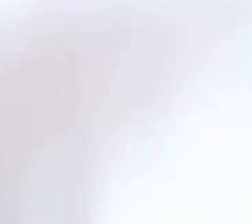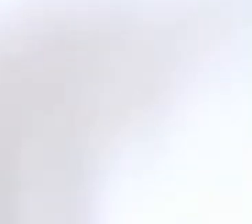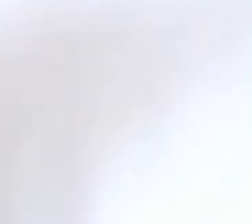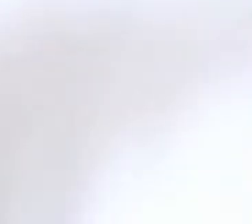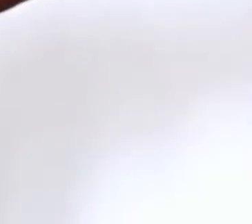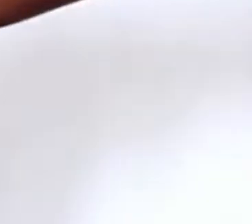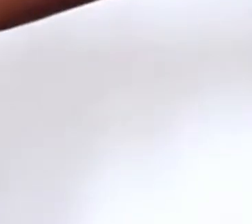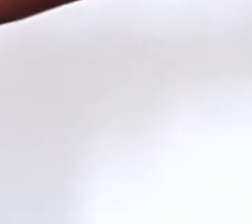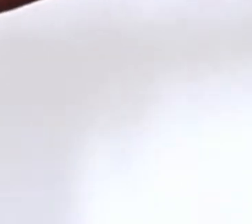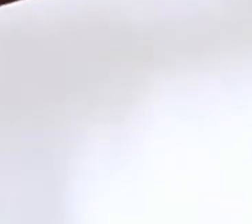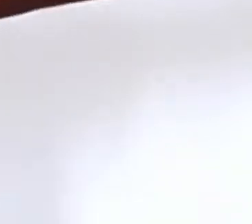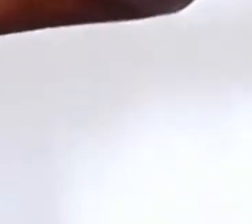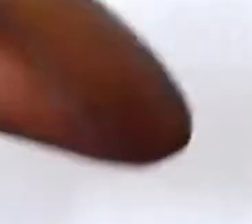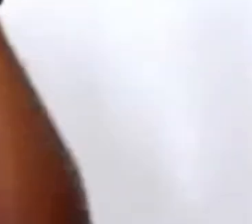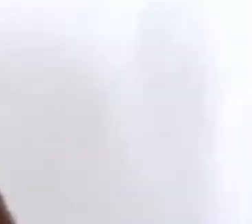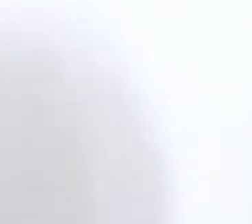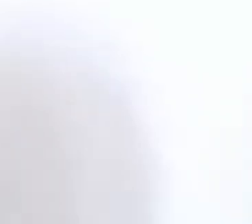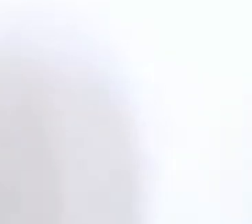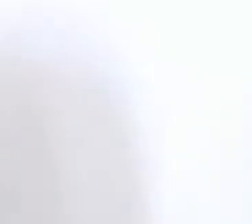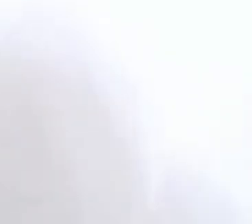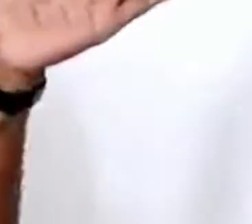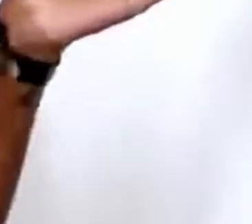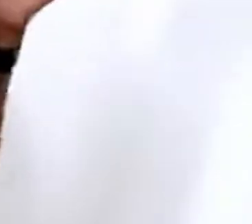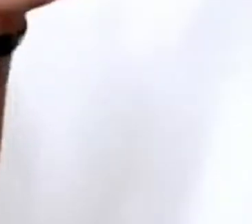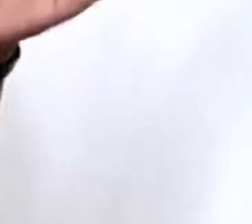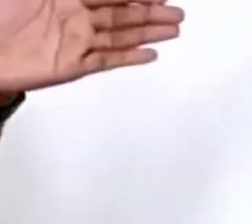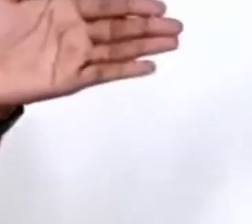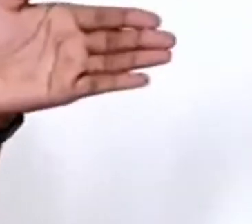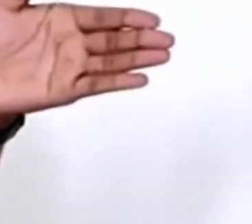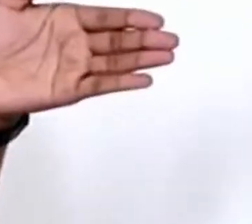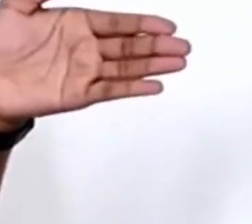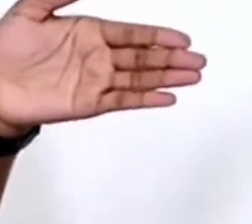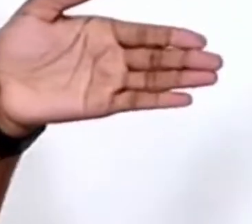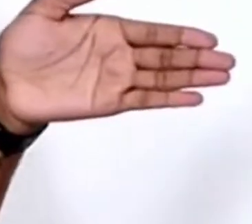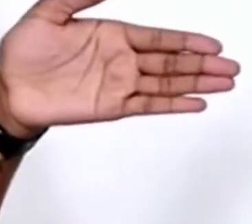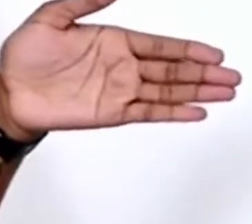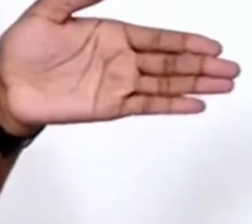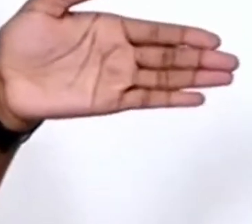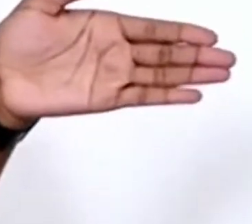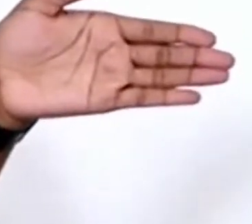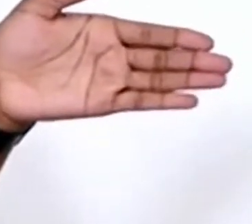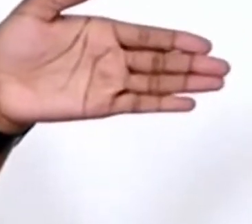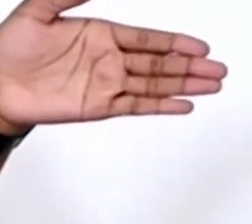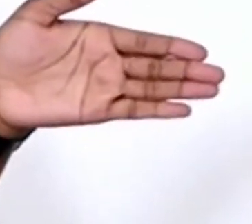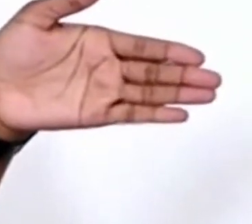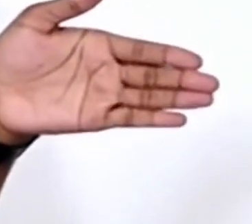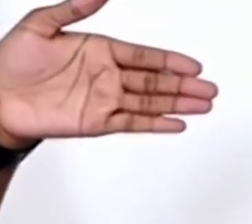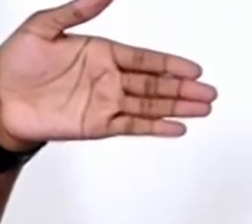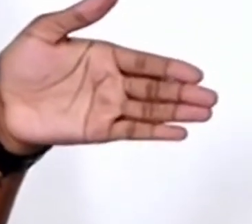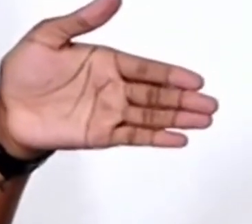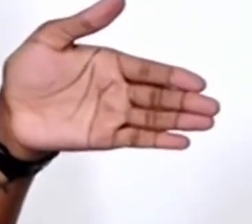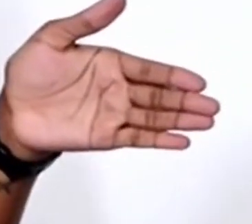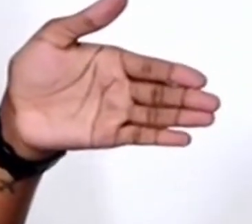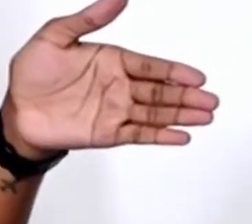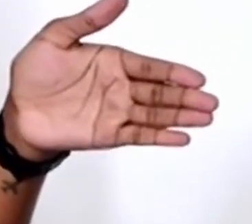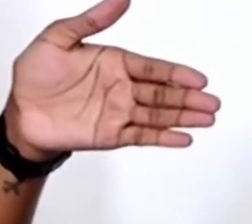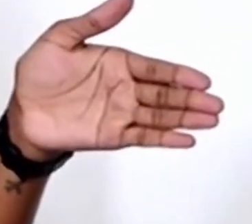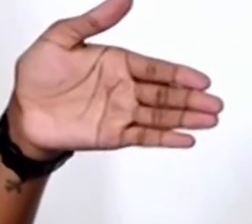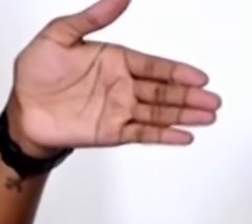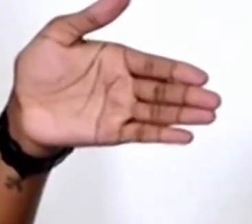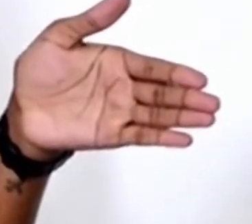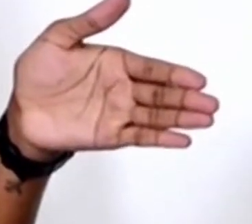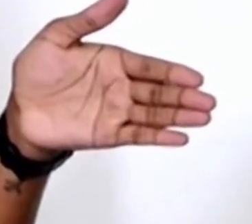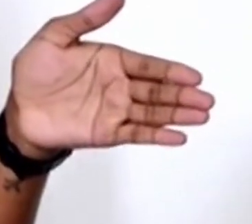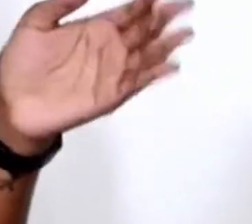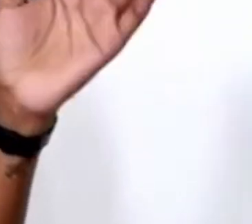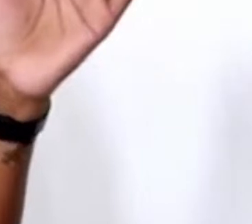at ActionAid, on how constituency officers can be engaging the Youth Parliamentary Caucus on issues affecting